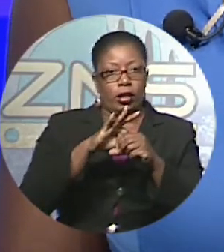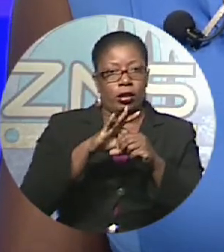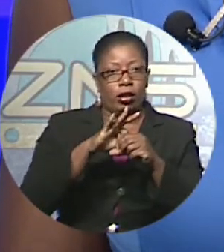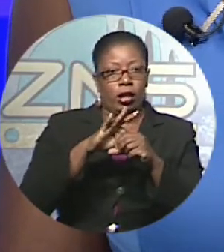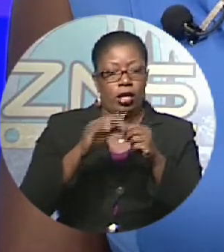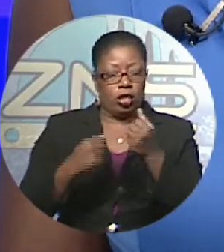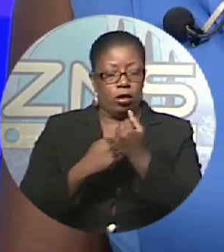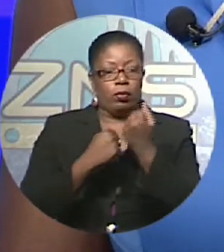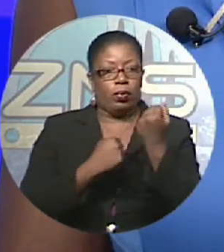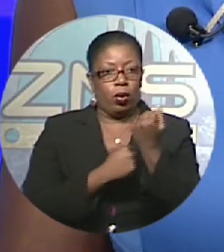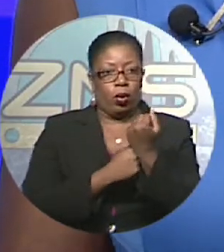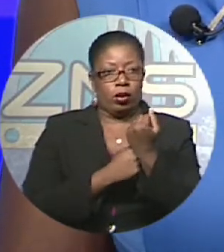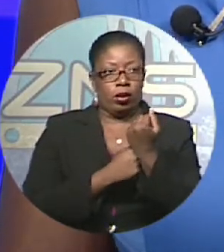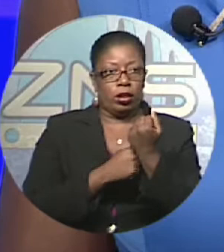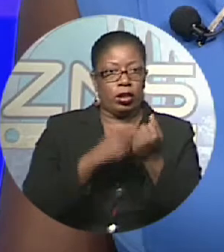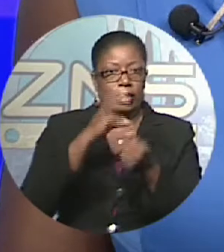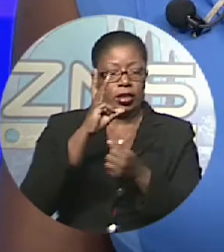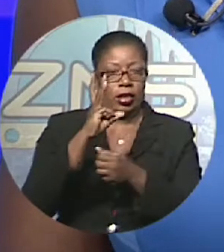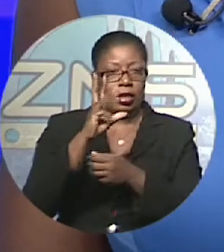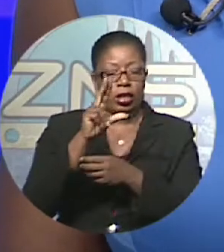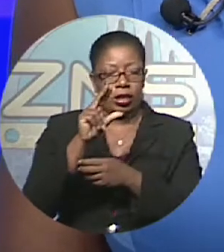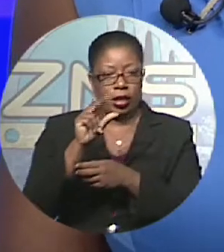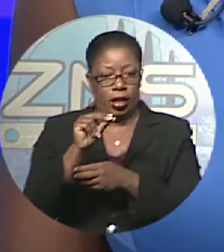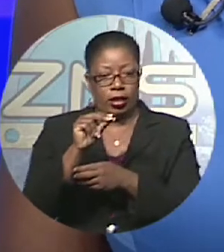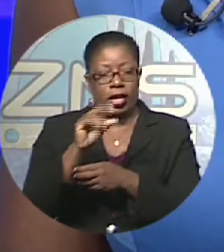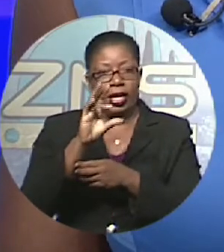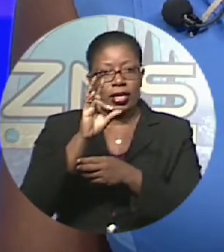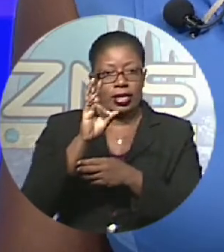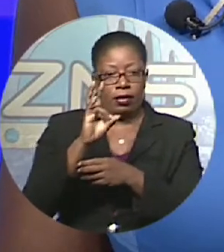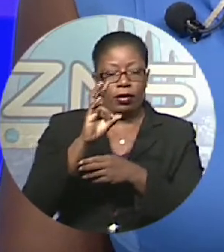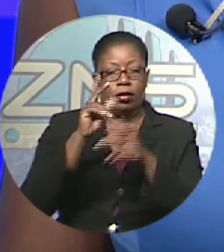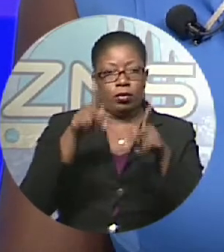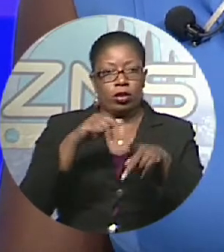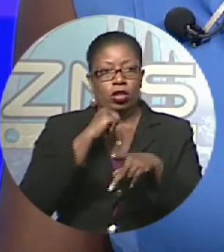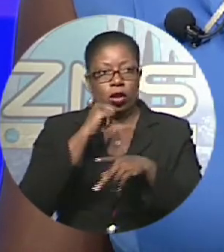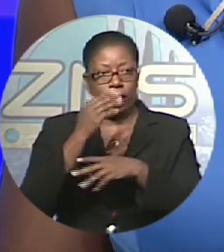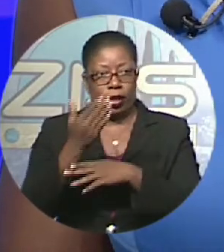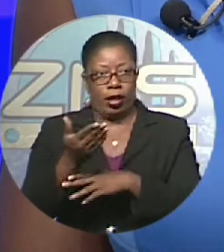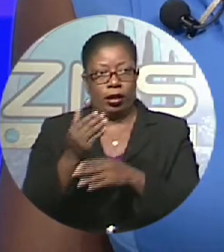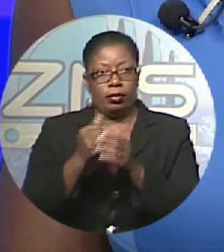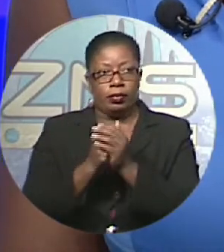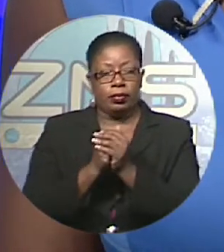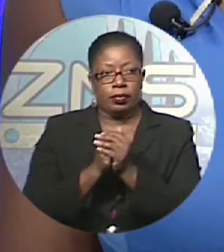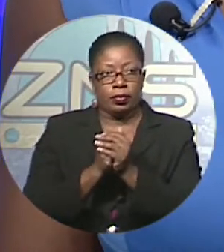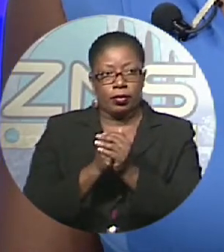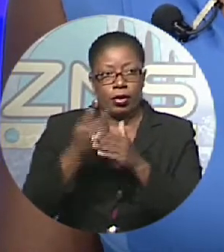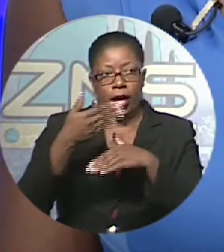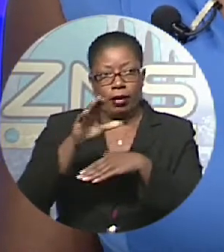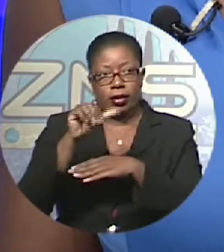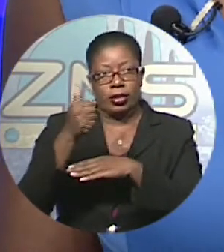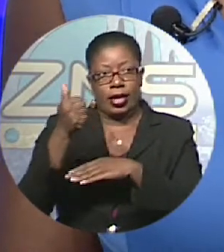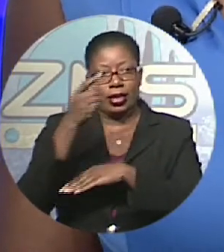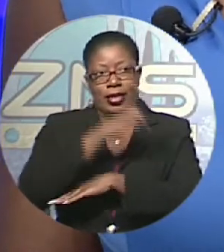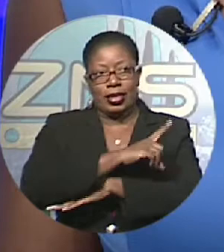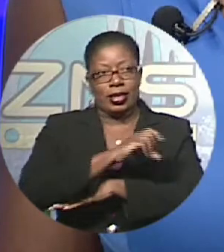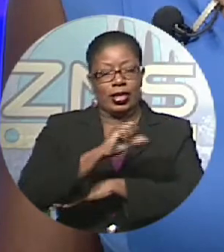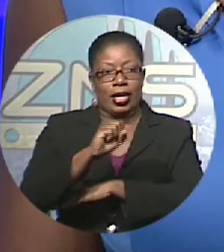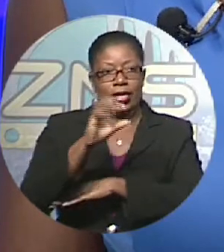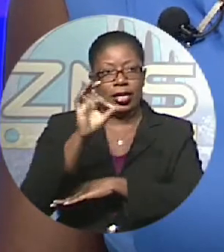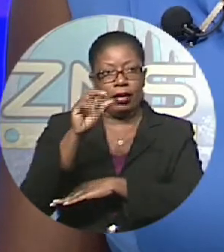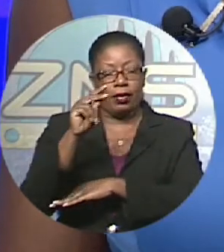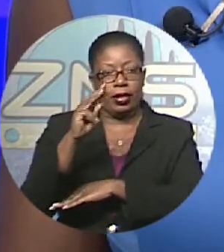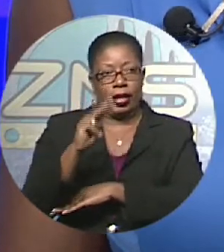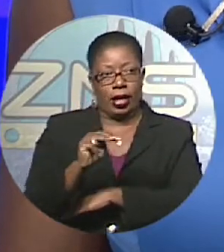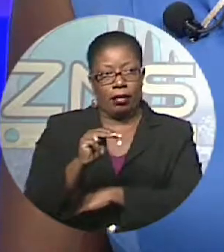the opposition, and 7 absentees. This year's debate was not without controversy. After 10 days of heated debate, with the F&M